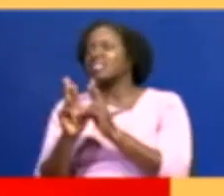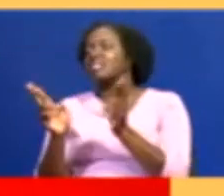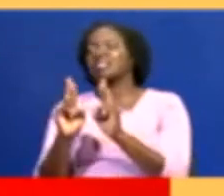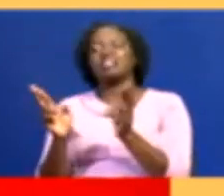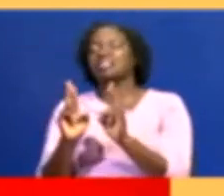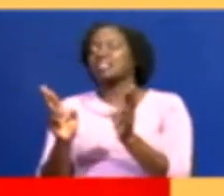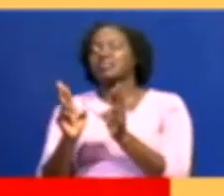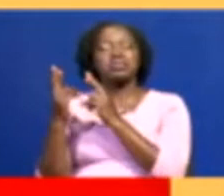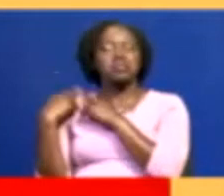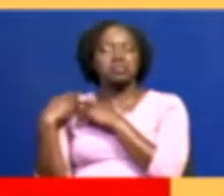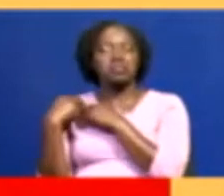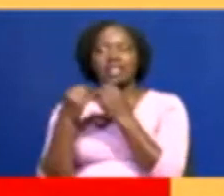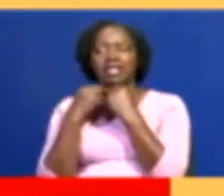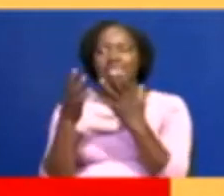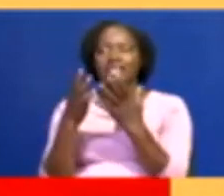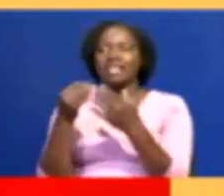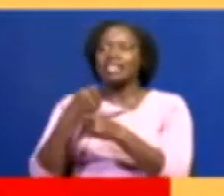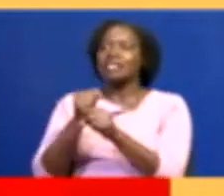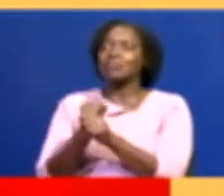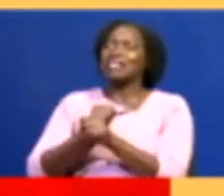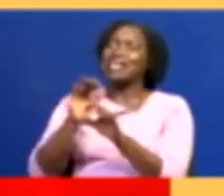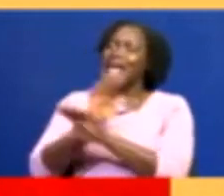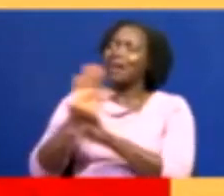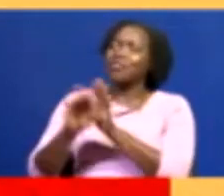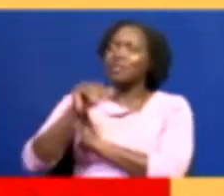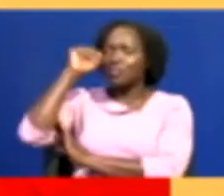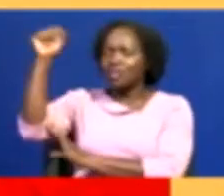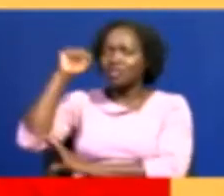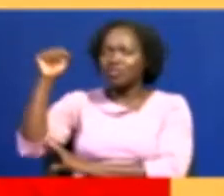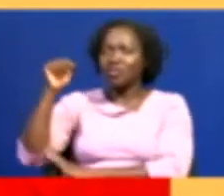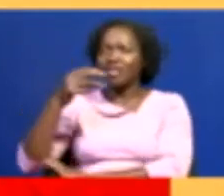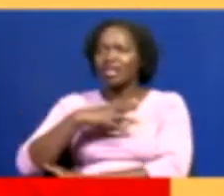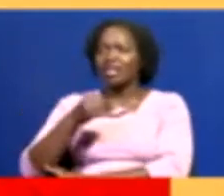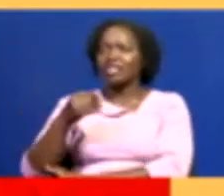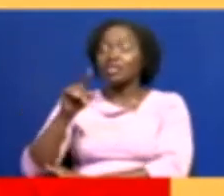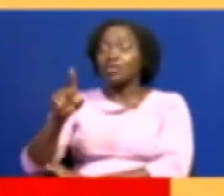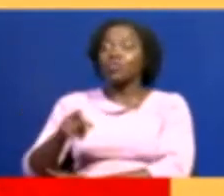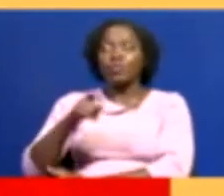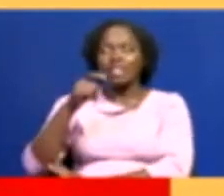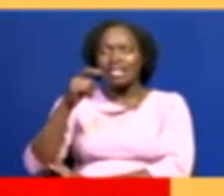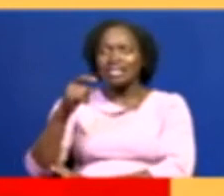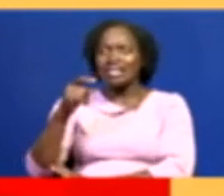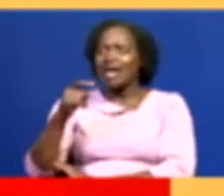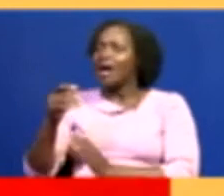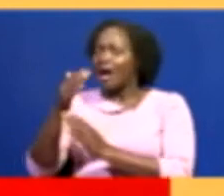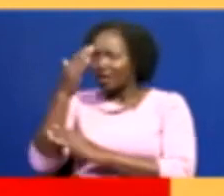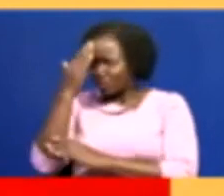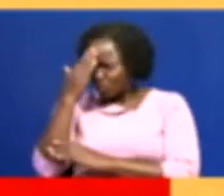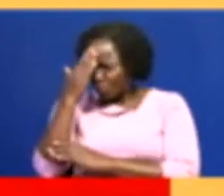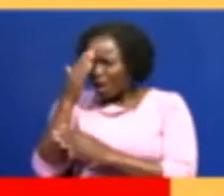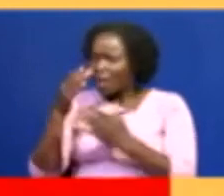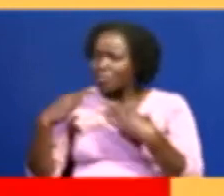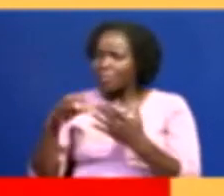for the task, and they politicized the whole issue. Mm-hmm. And We need sober people, especially the